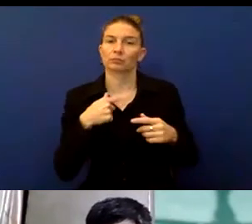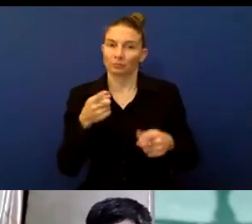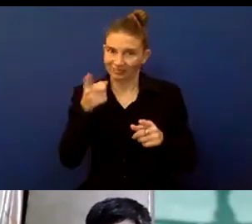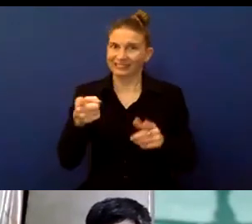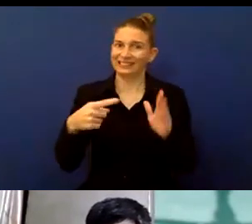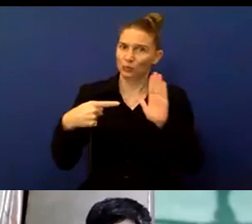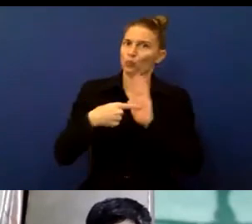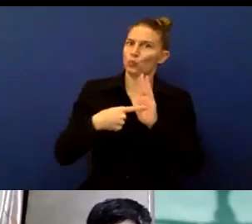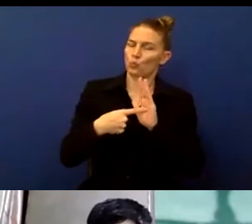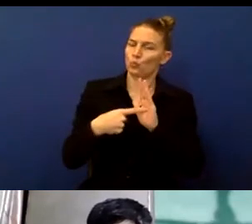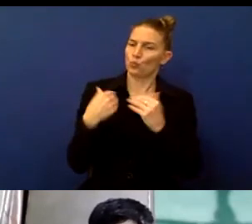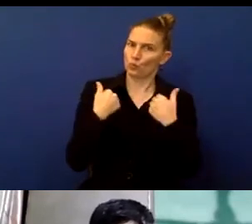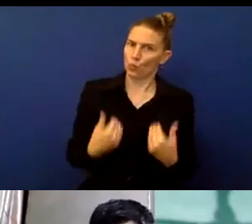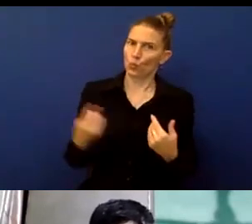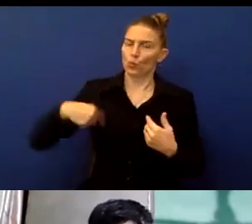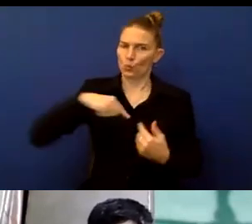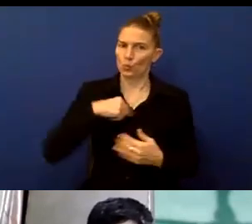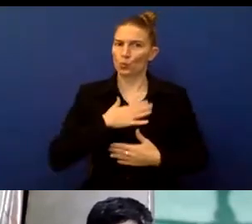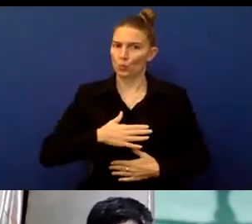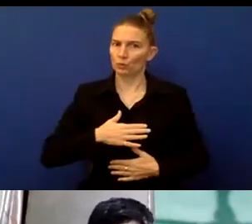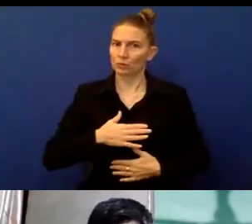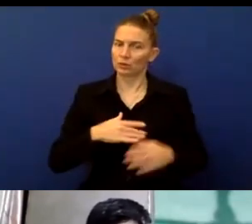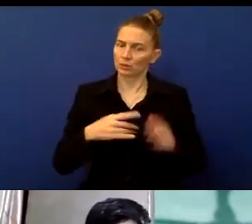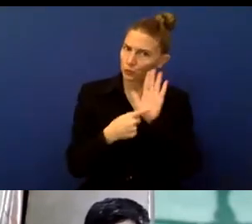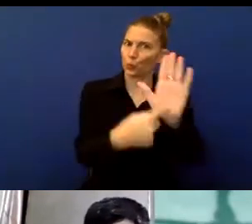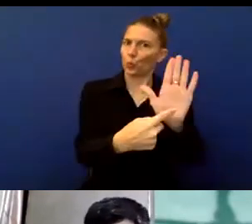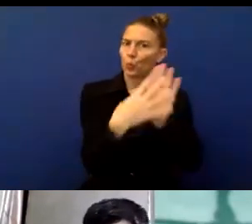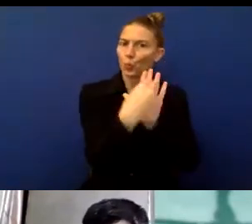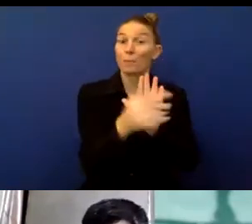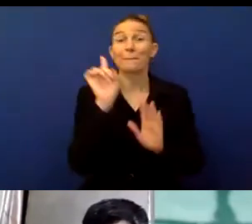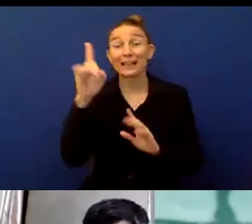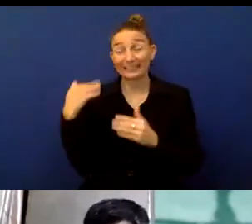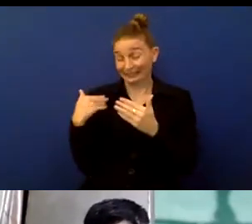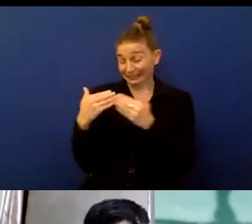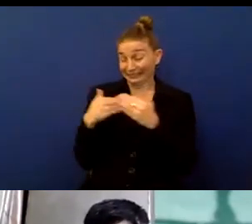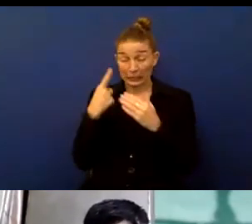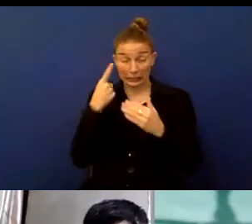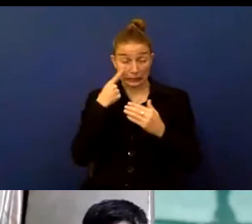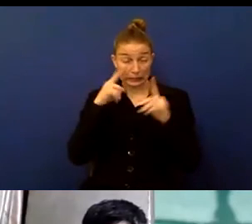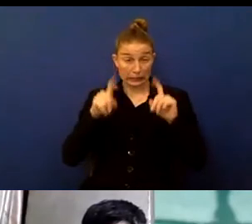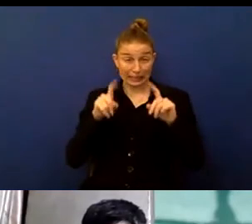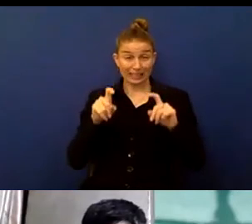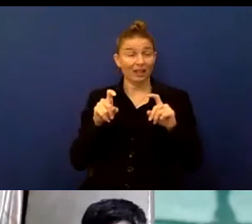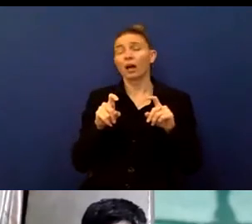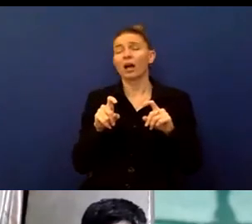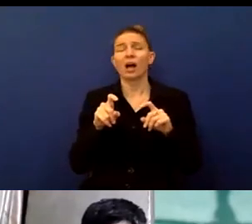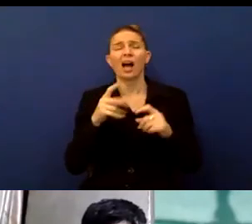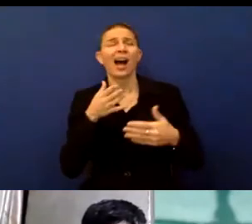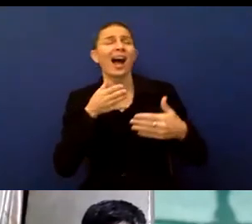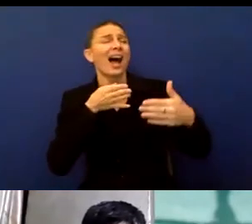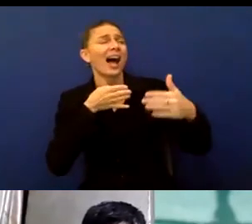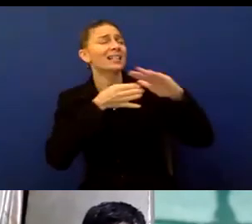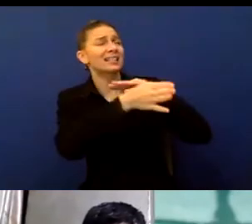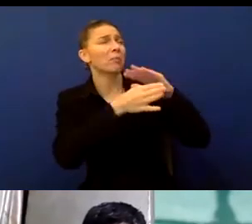the diversity of responses from this testing process showed us that even beyond accessibility, the overall